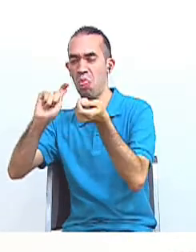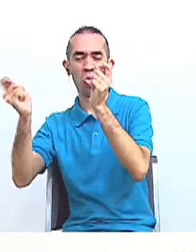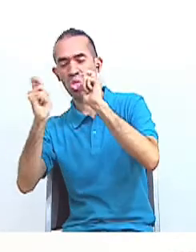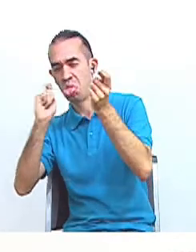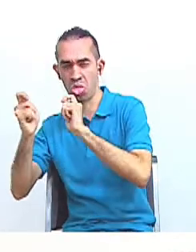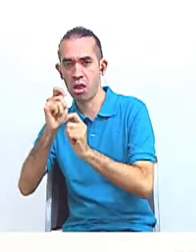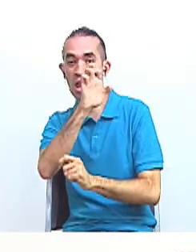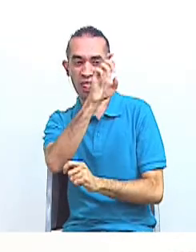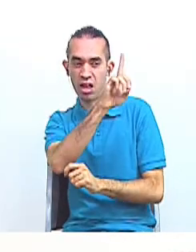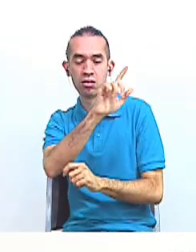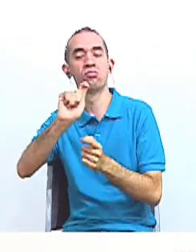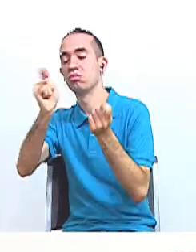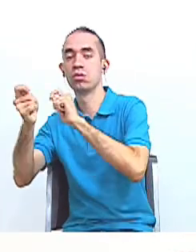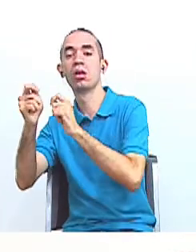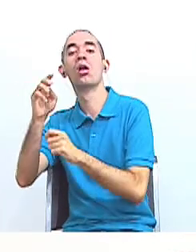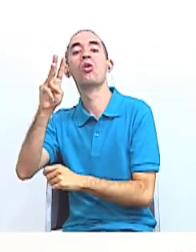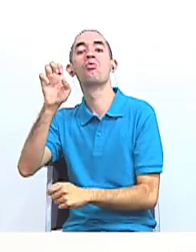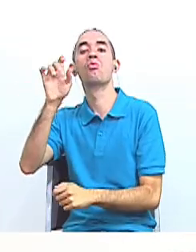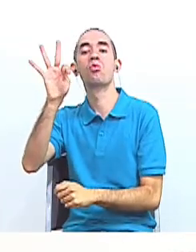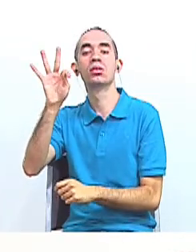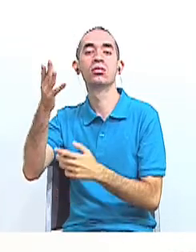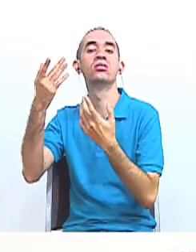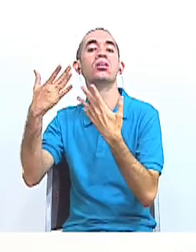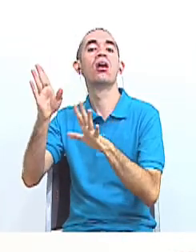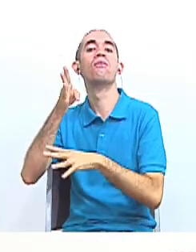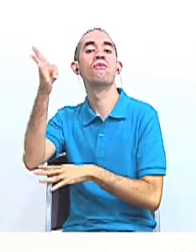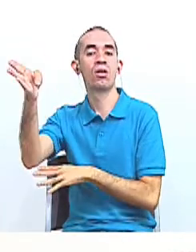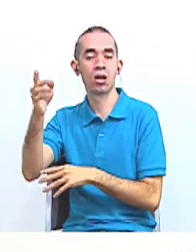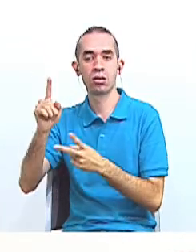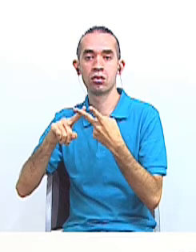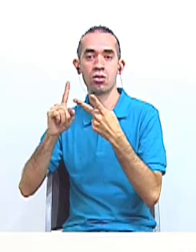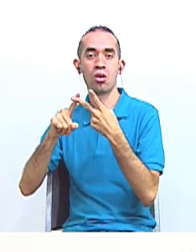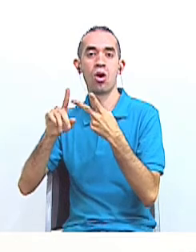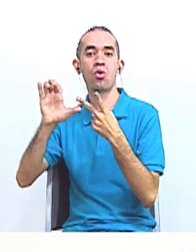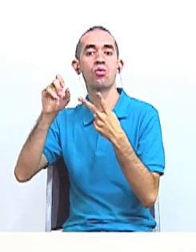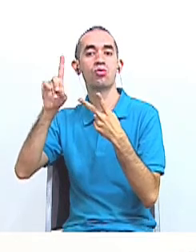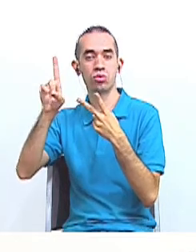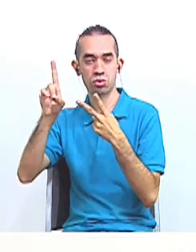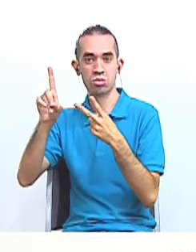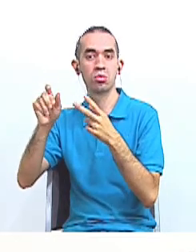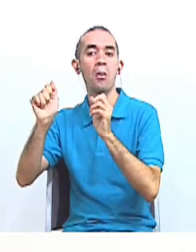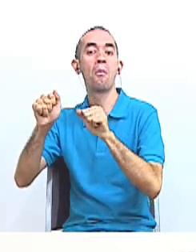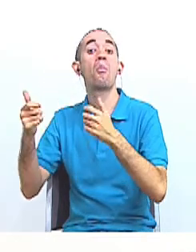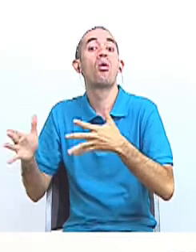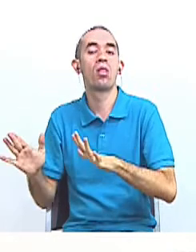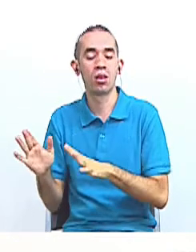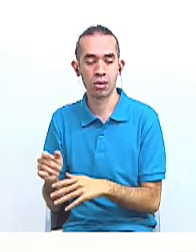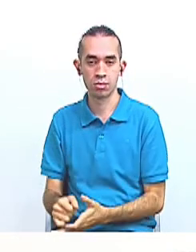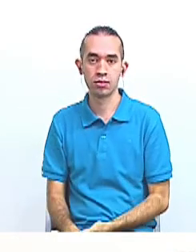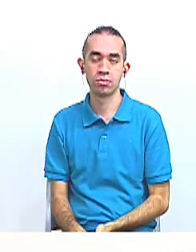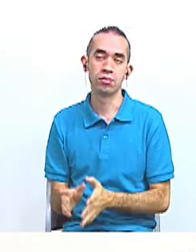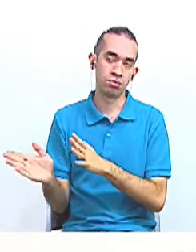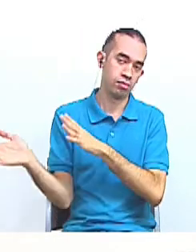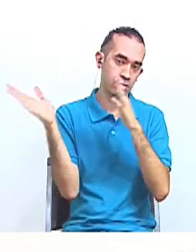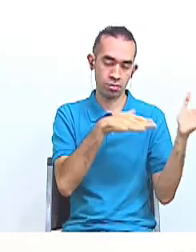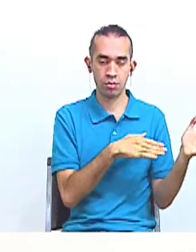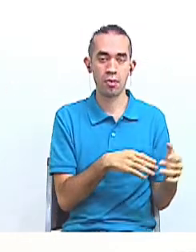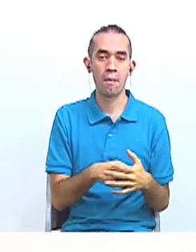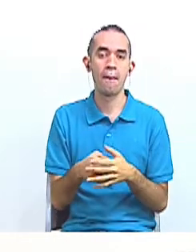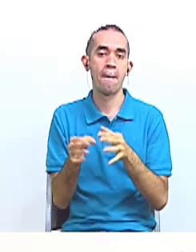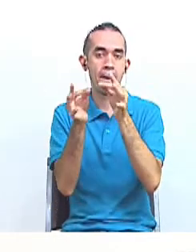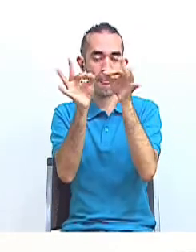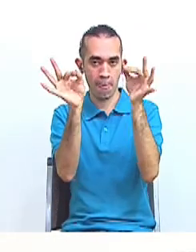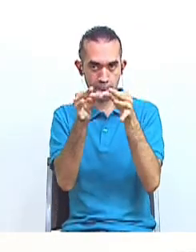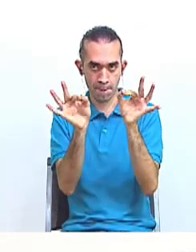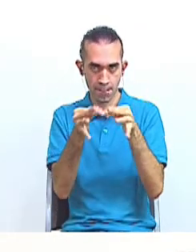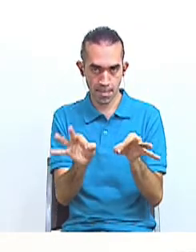Right? So now let's see some useful phrases. We're going to move to the next slide to see some useful phrases